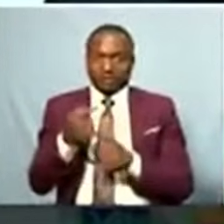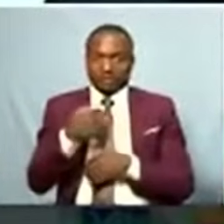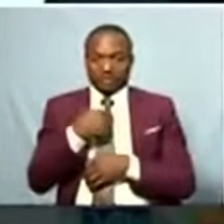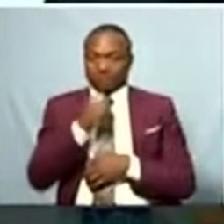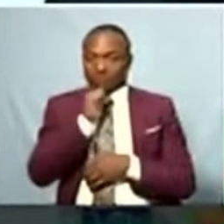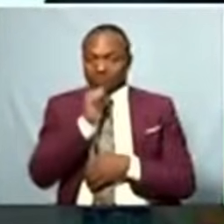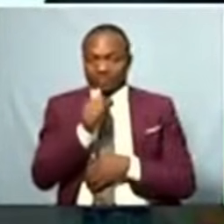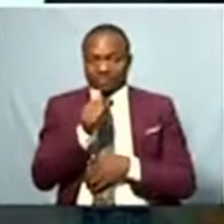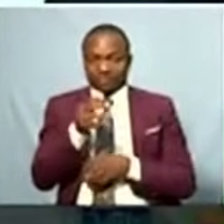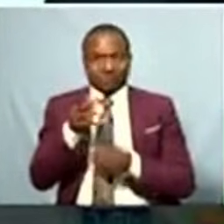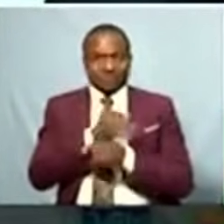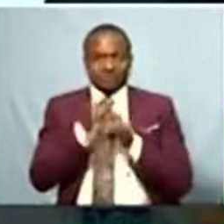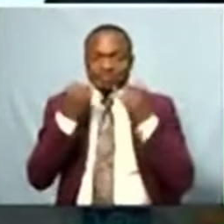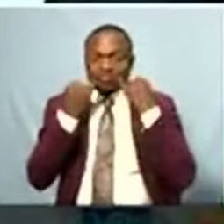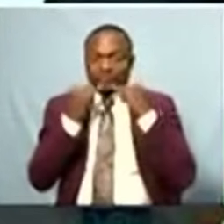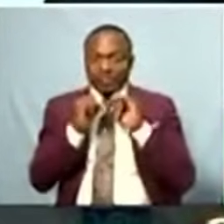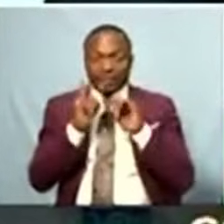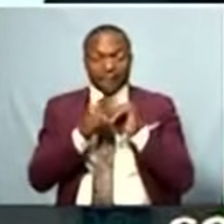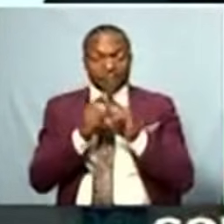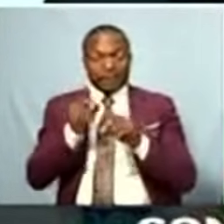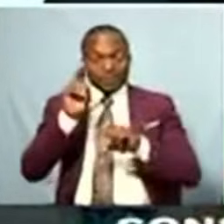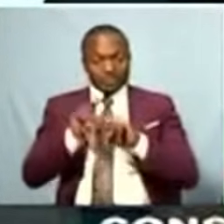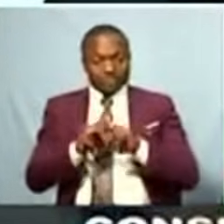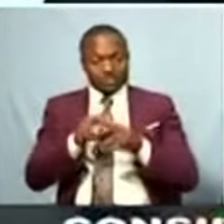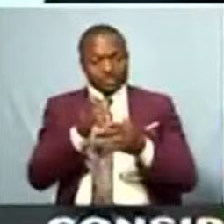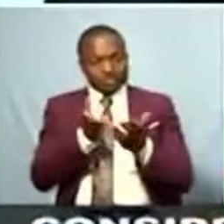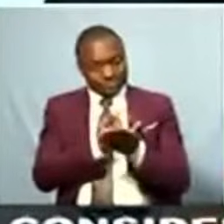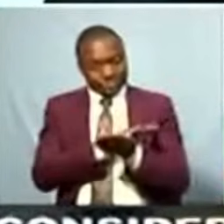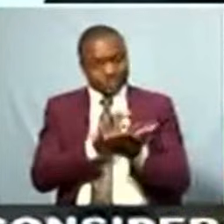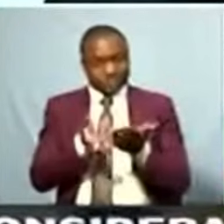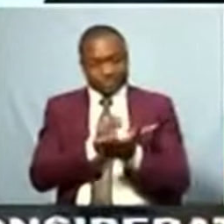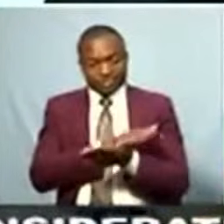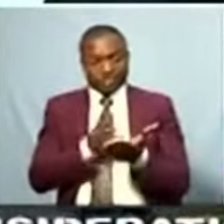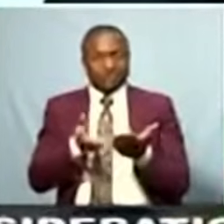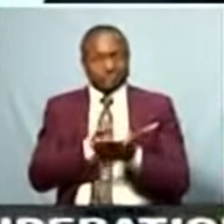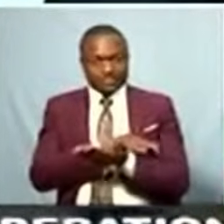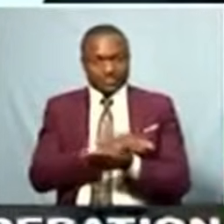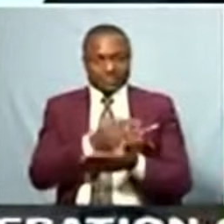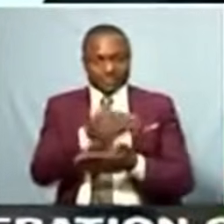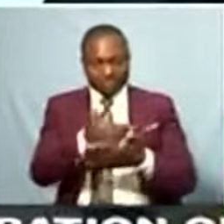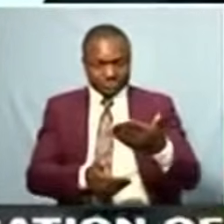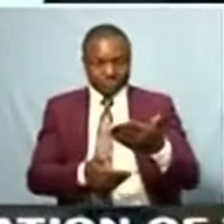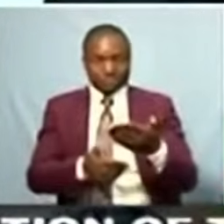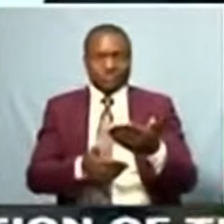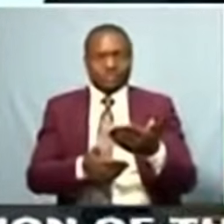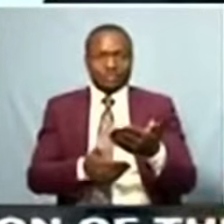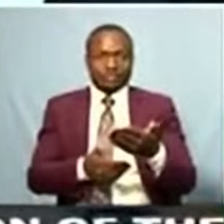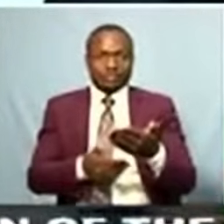those details, but we sat to go through most of the